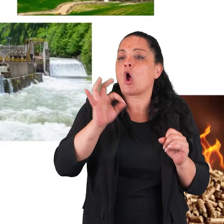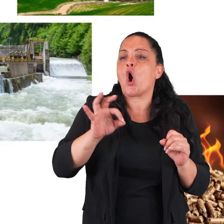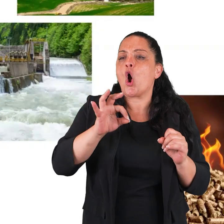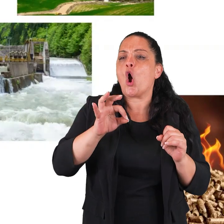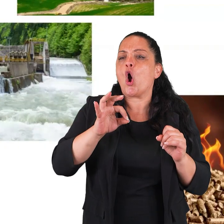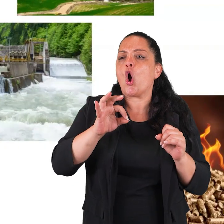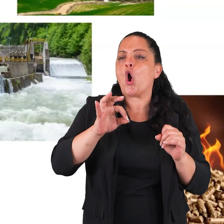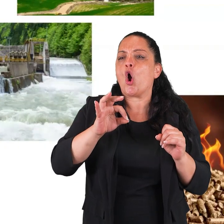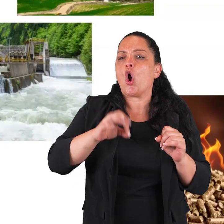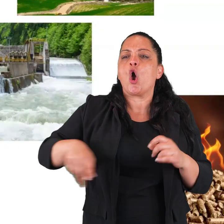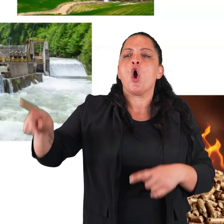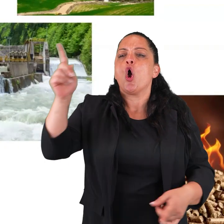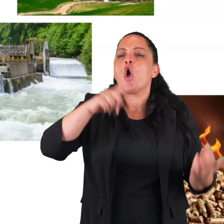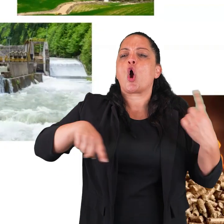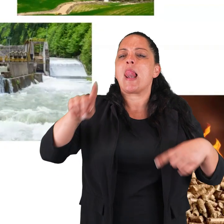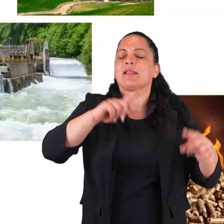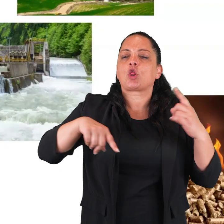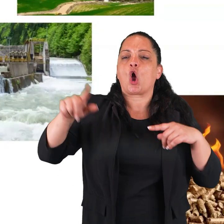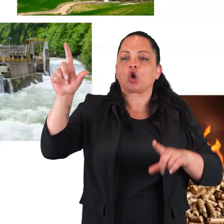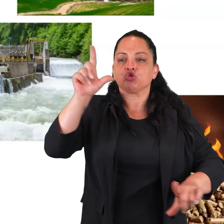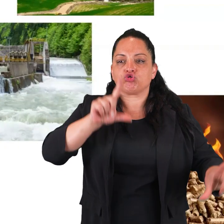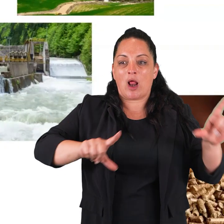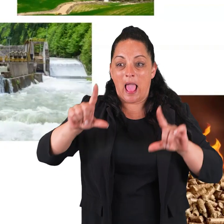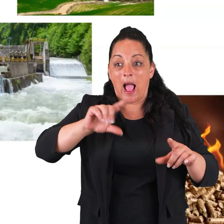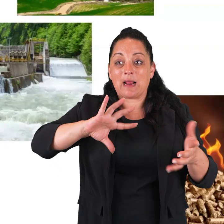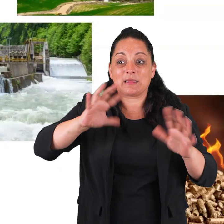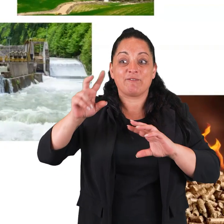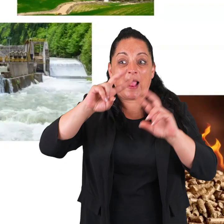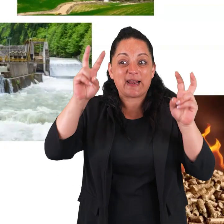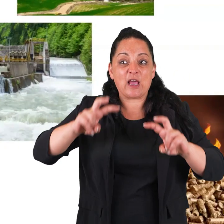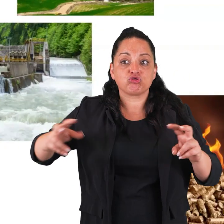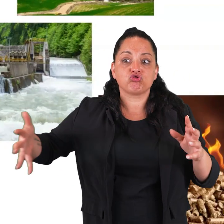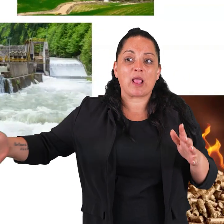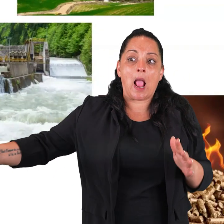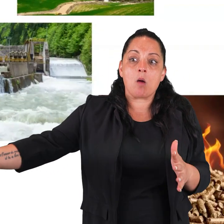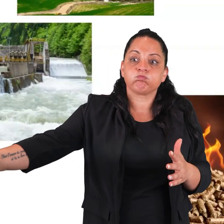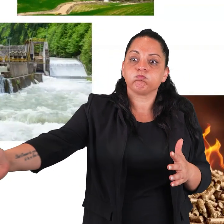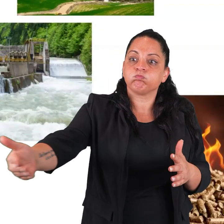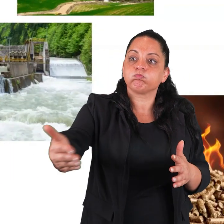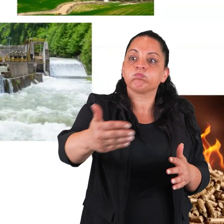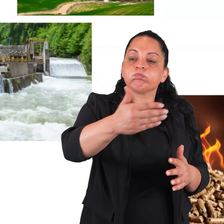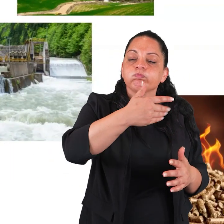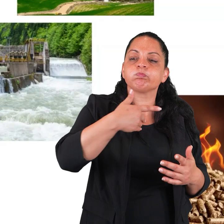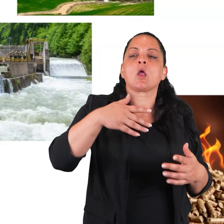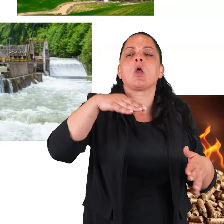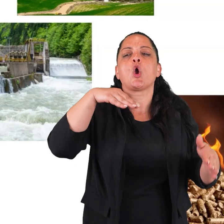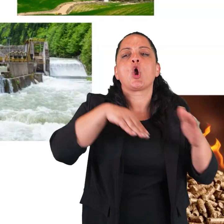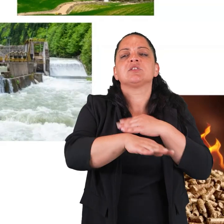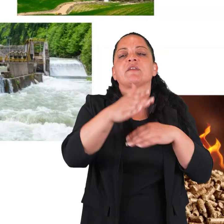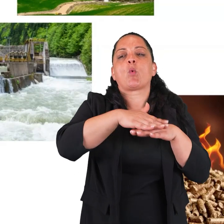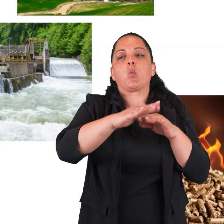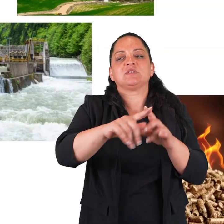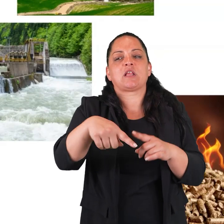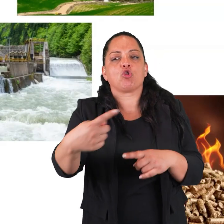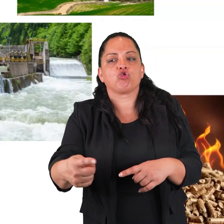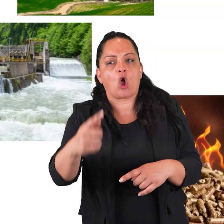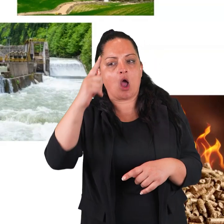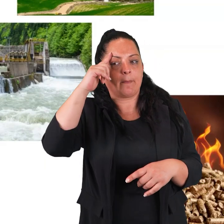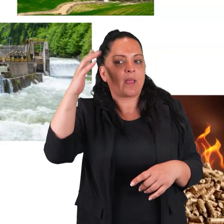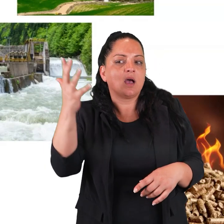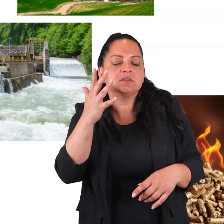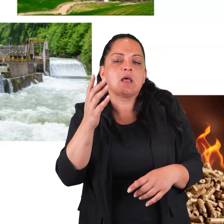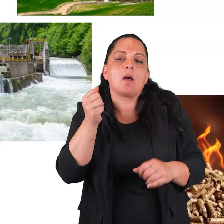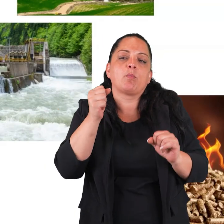be captured by solar collectors that collect energy and that we can use later, for